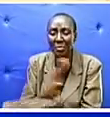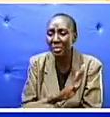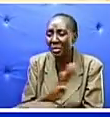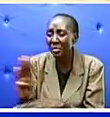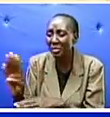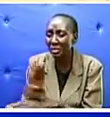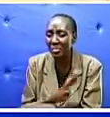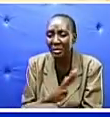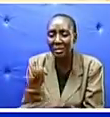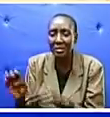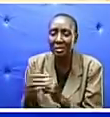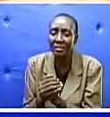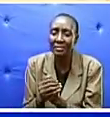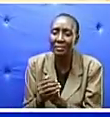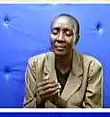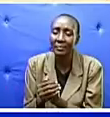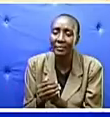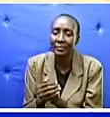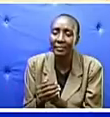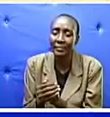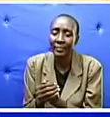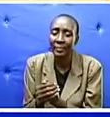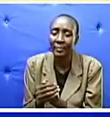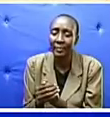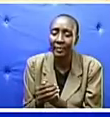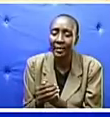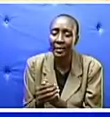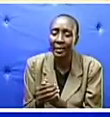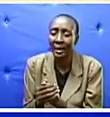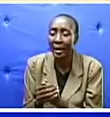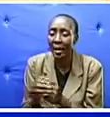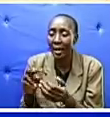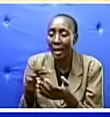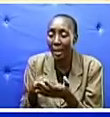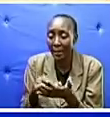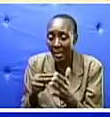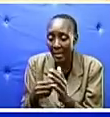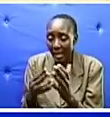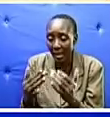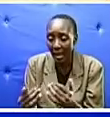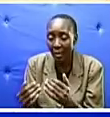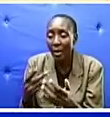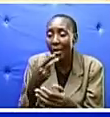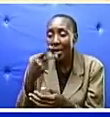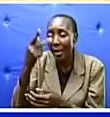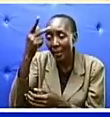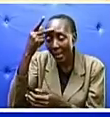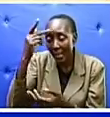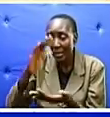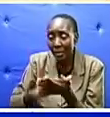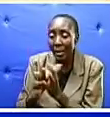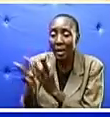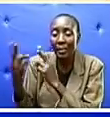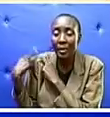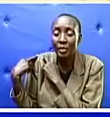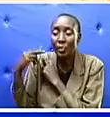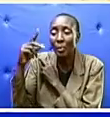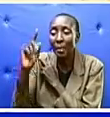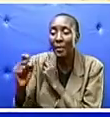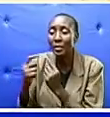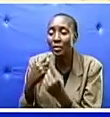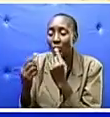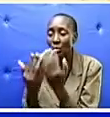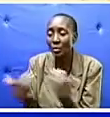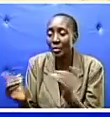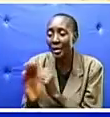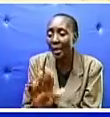talking tomorrow. So these parents need to take up the action. To calm down, talk to their children about sex. This